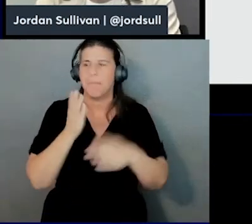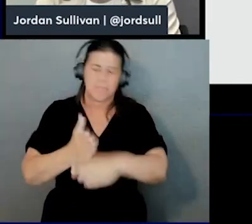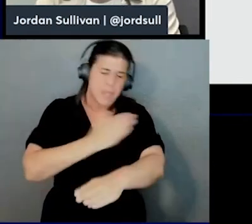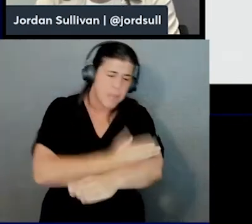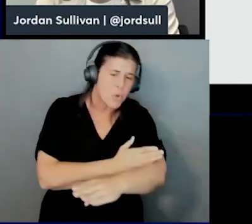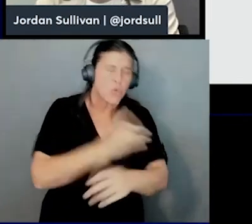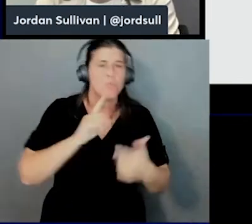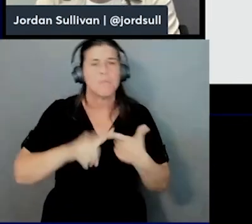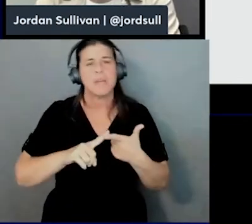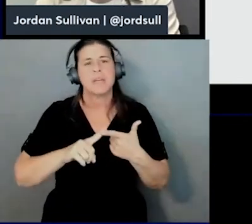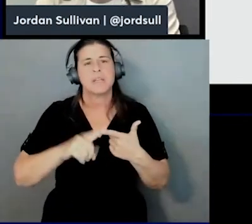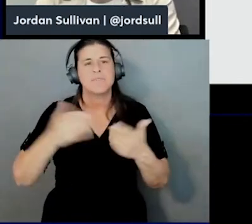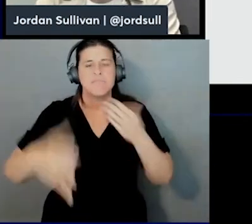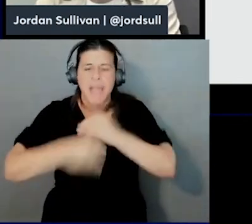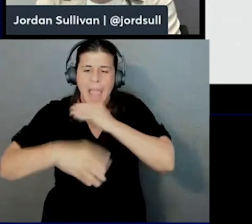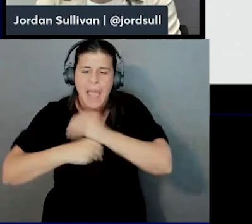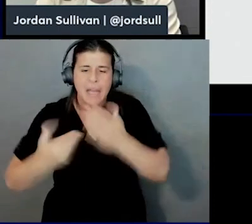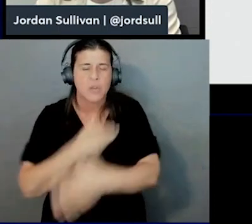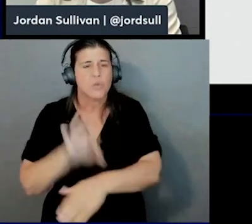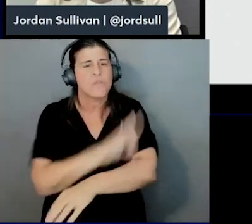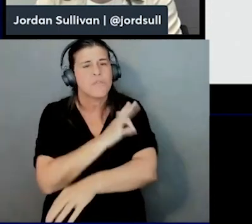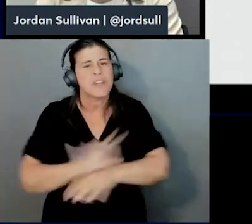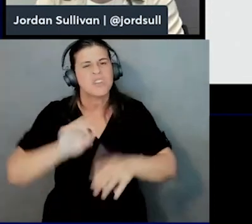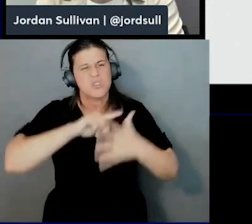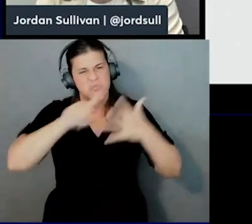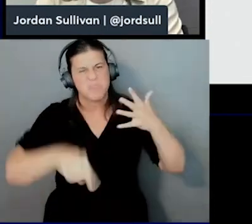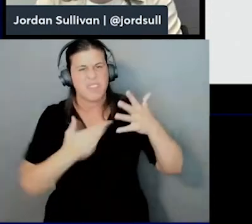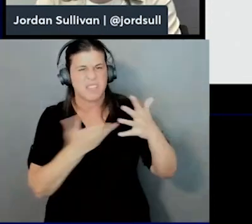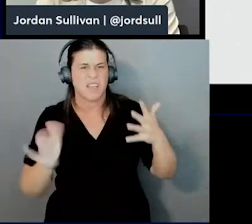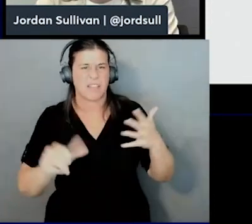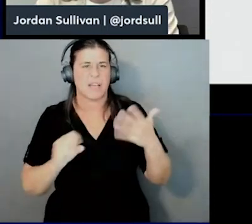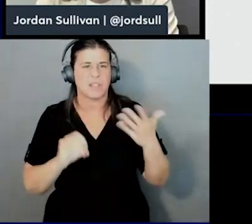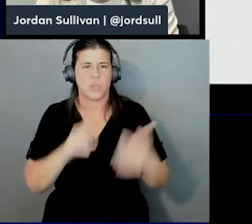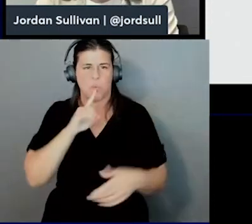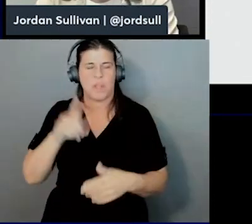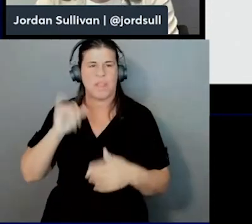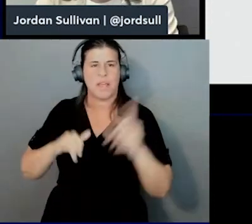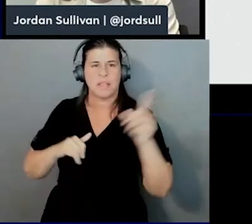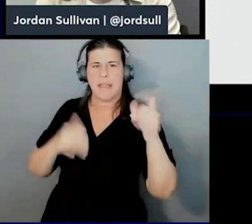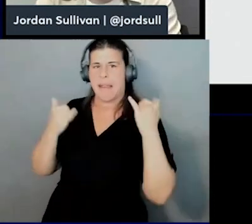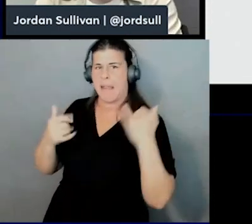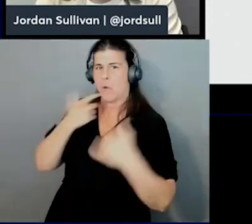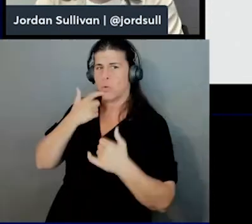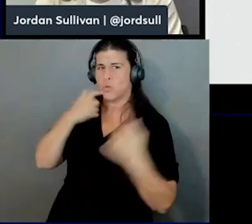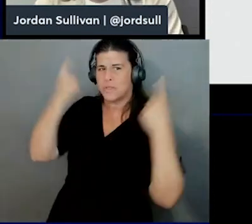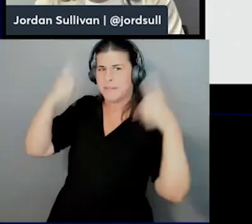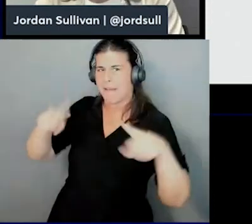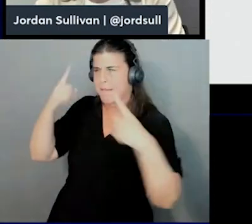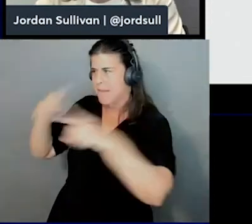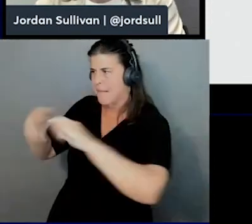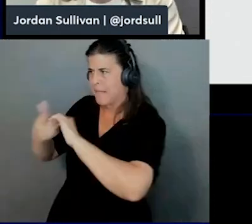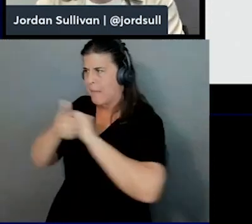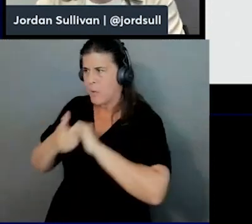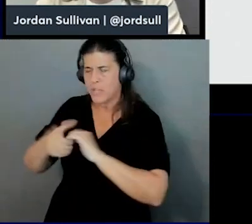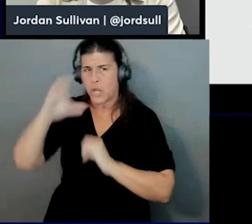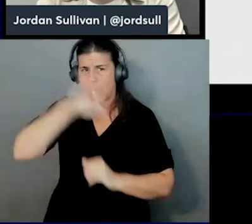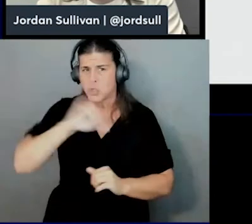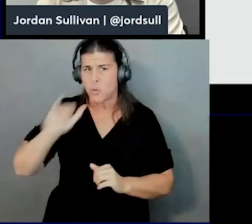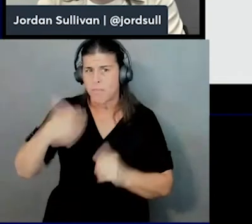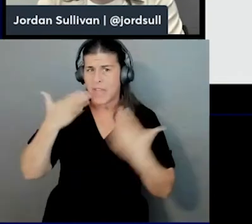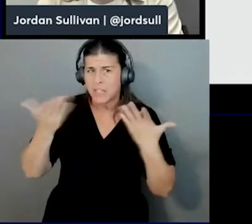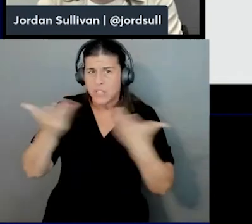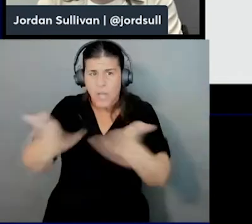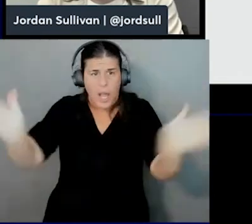new features, and etc. So yeah, that's now when you said collaboration, I'm assuming this is all out in the open. There's a